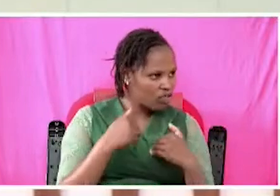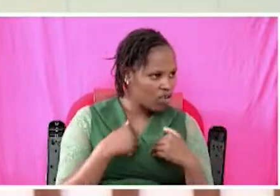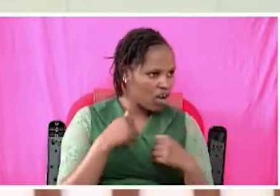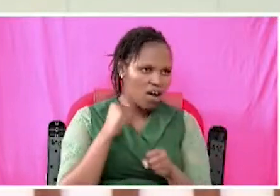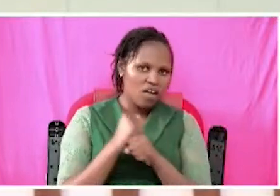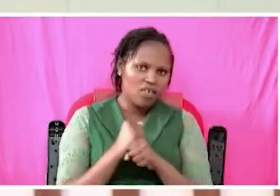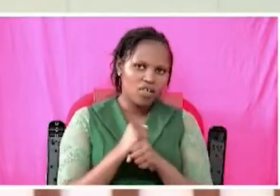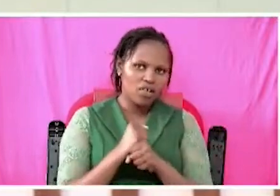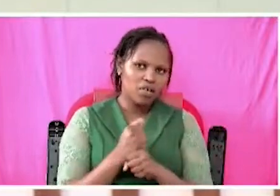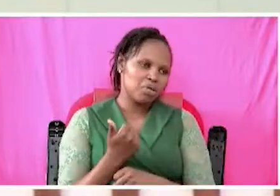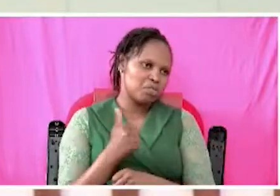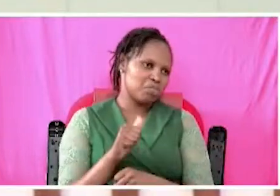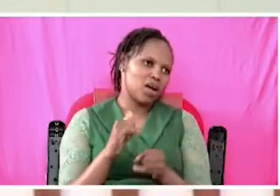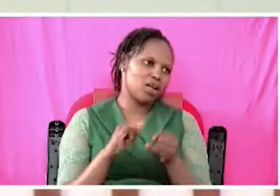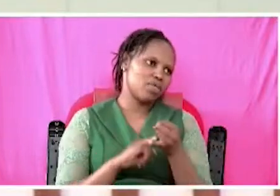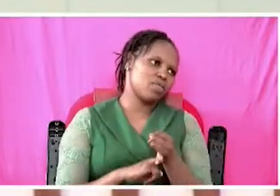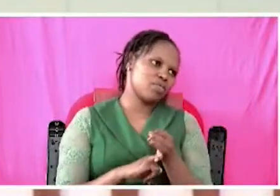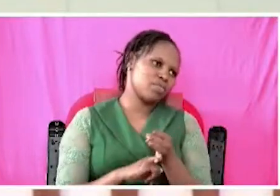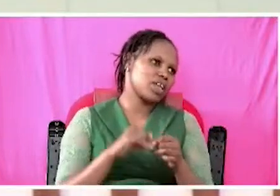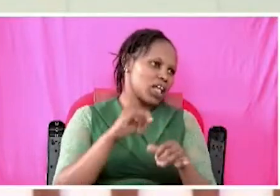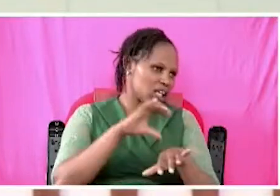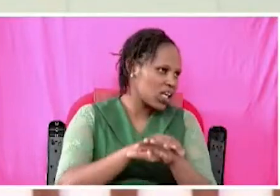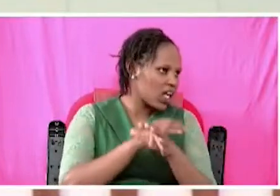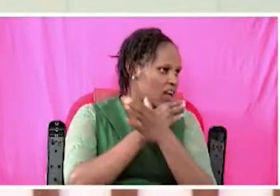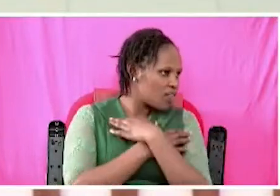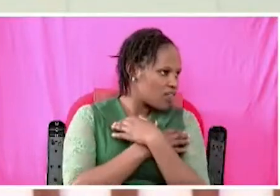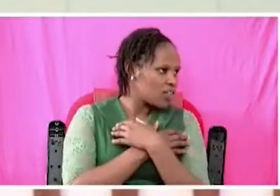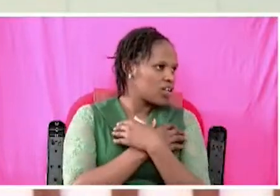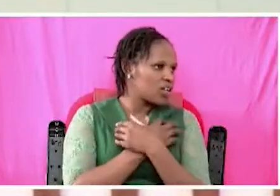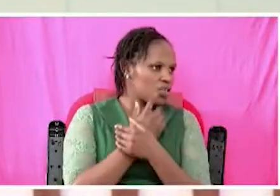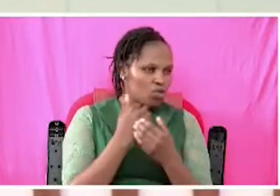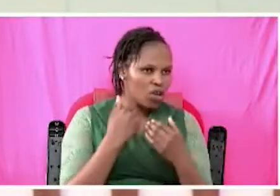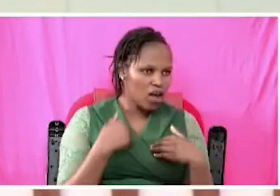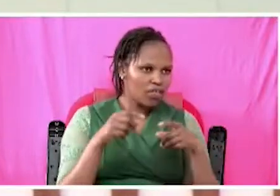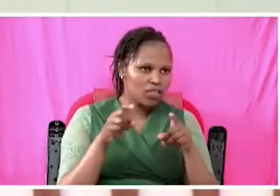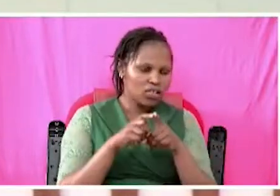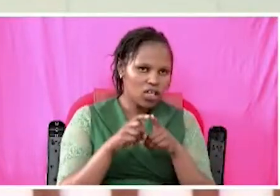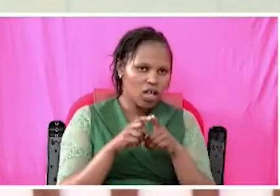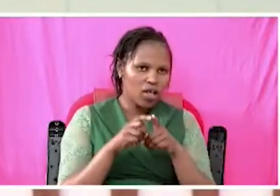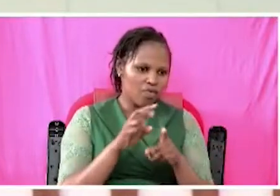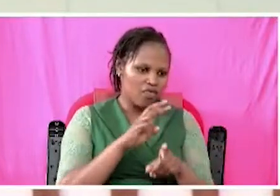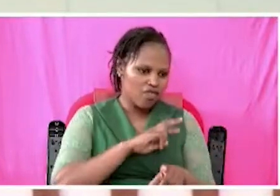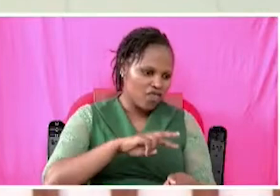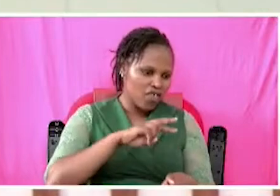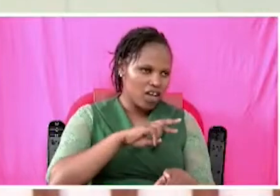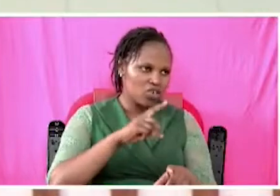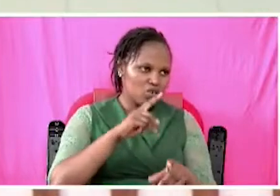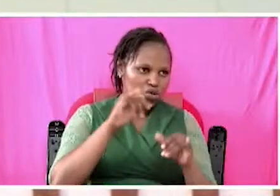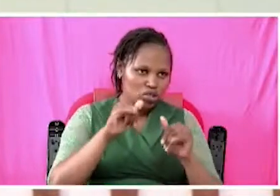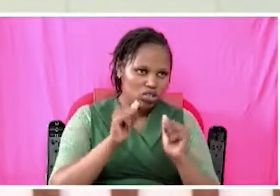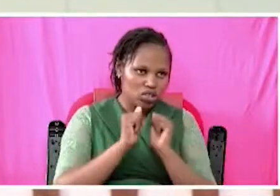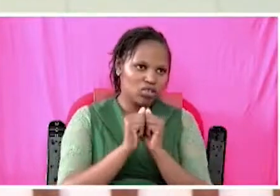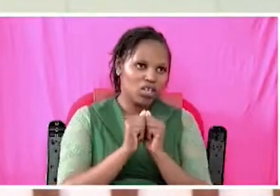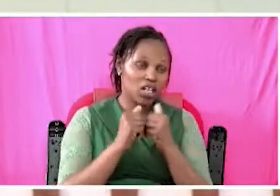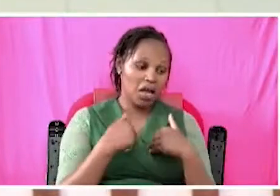still not married, get a friend who has the same values with you. Stay together. There is power.